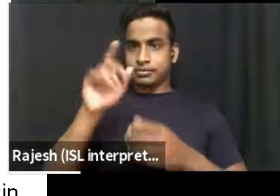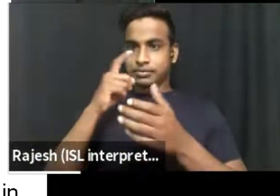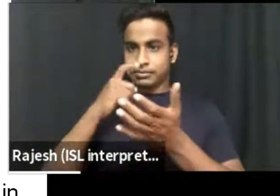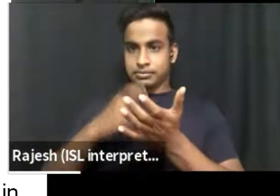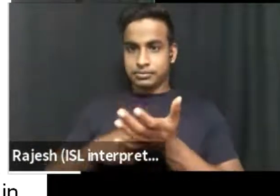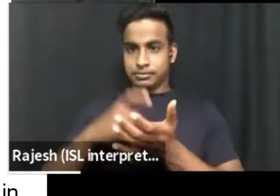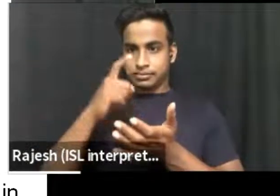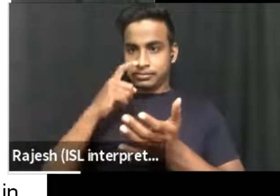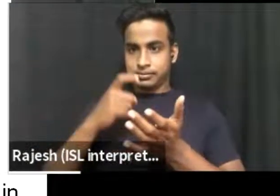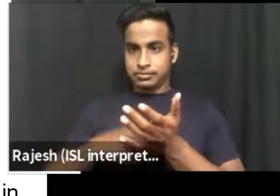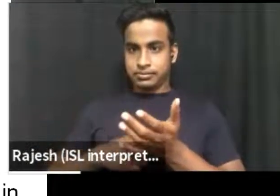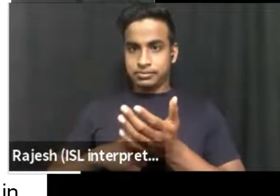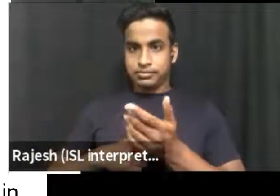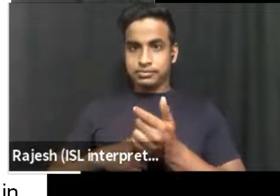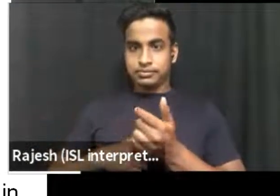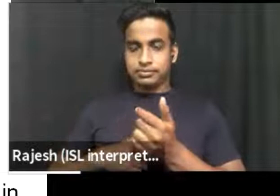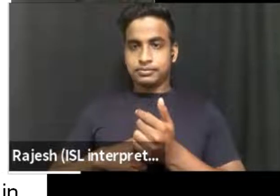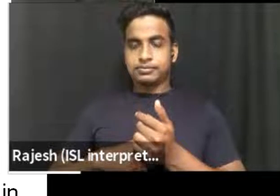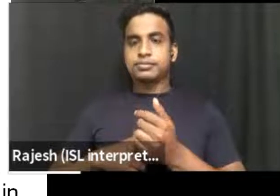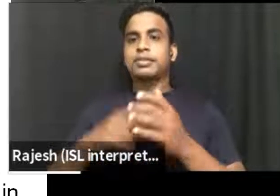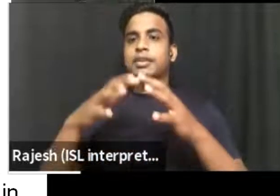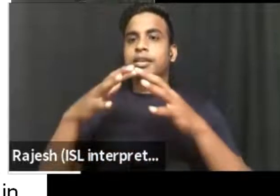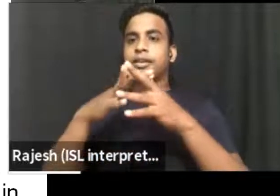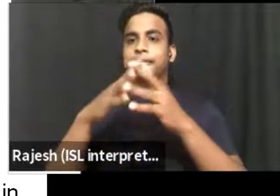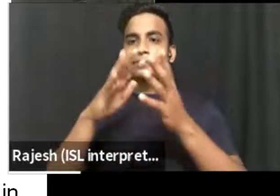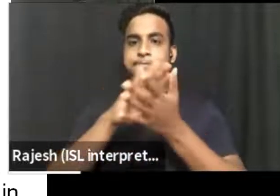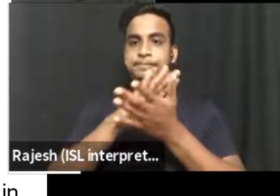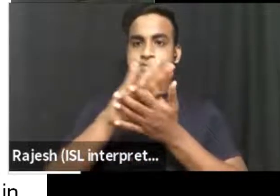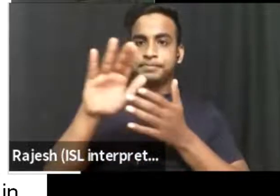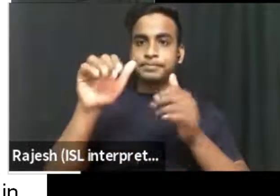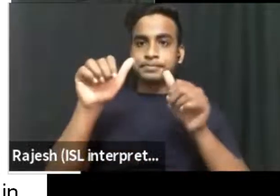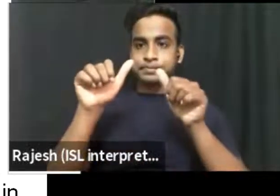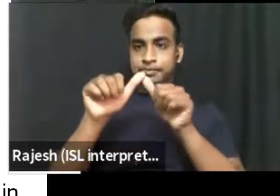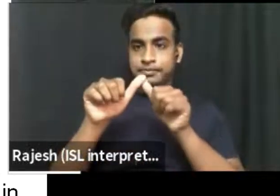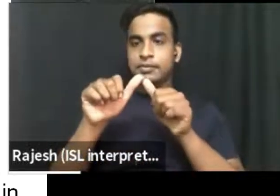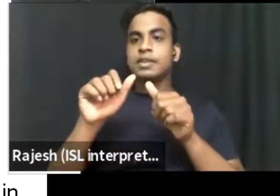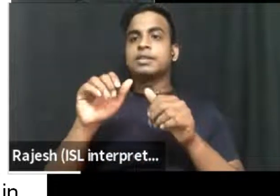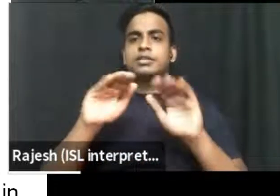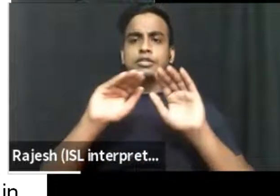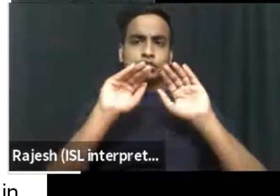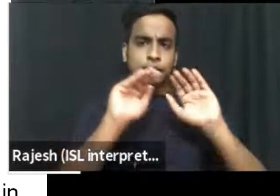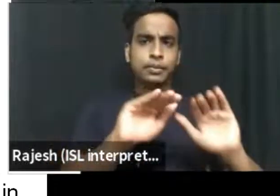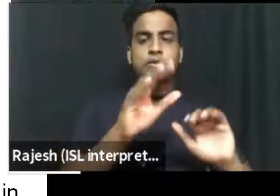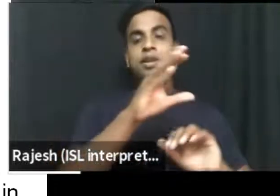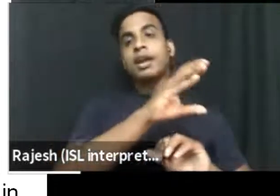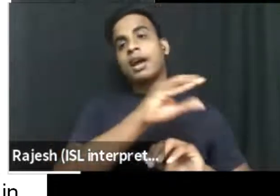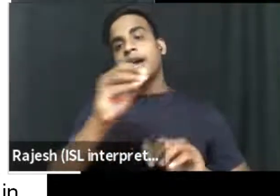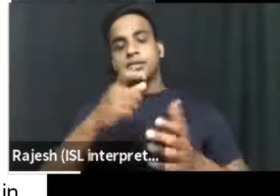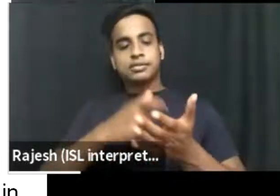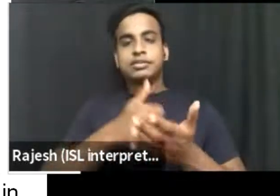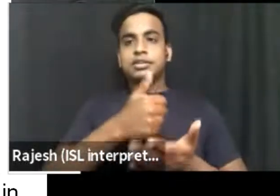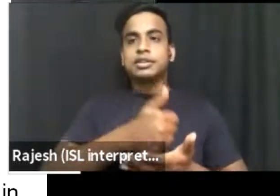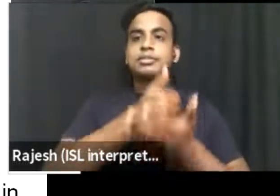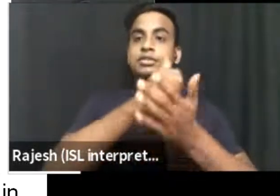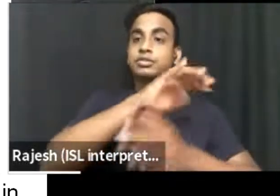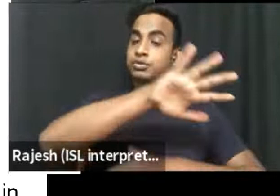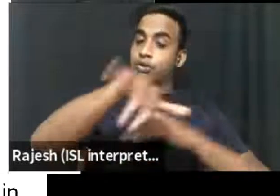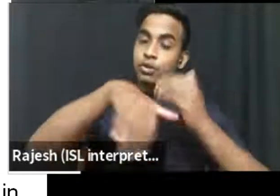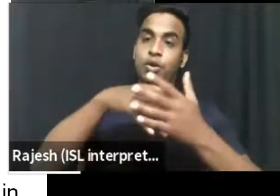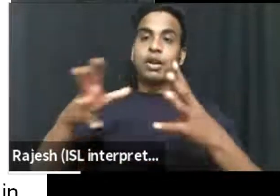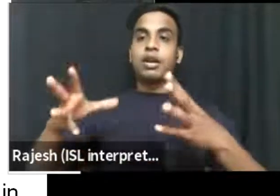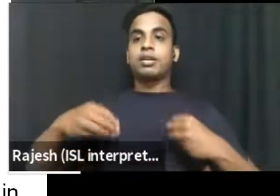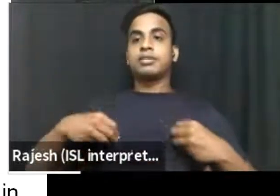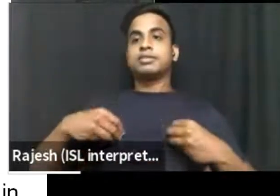persons with disabilities. WHO resolution on habilitation and rehabilitation for all should be adopted in 2022.